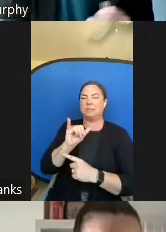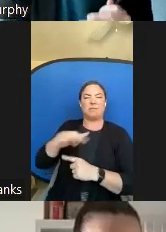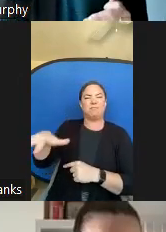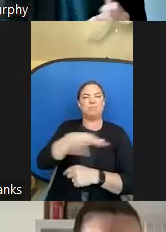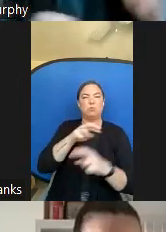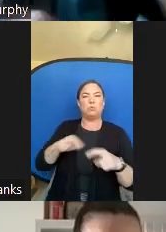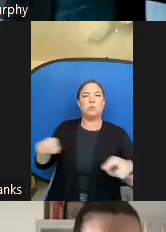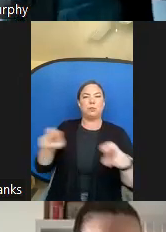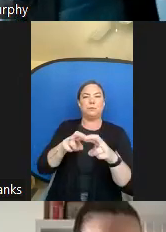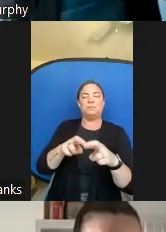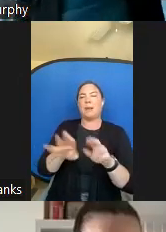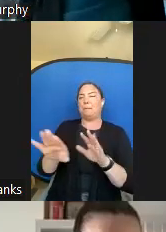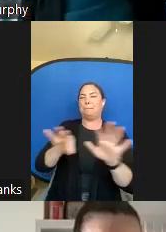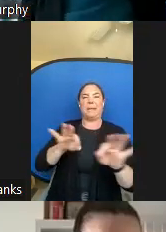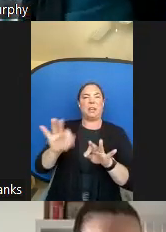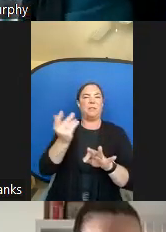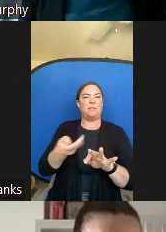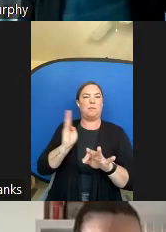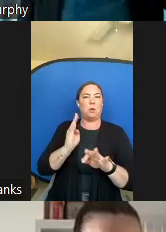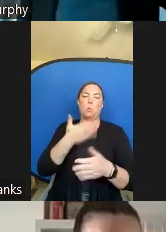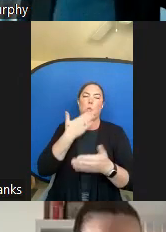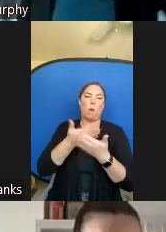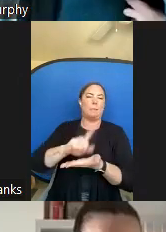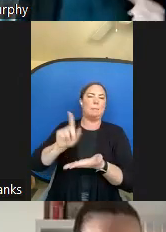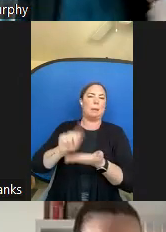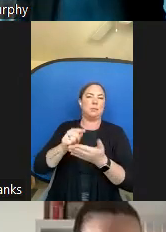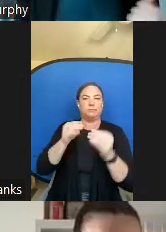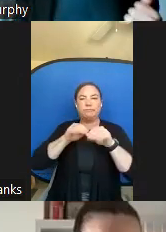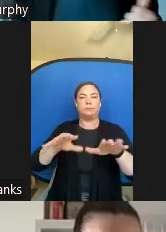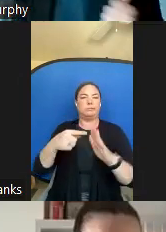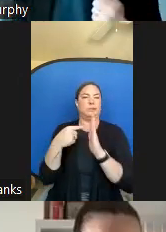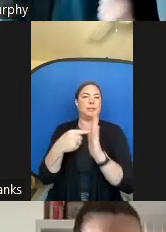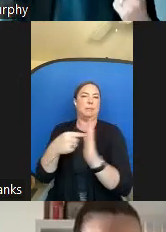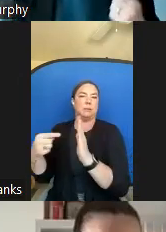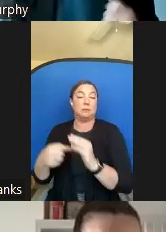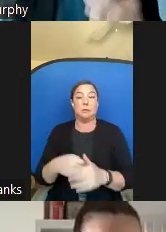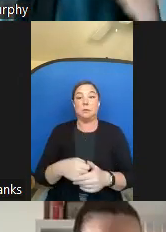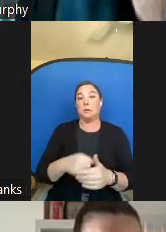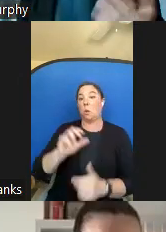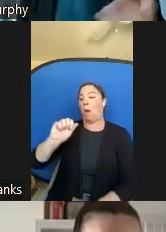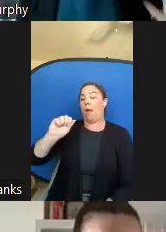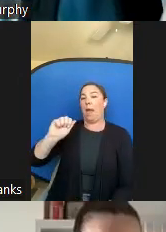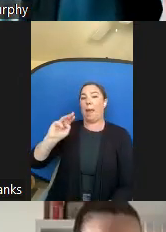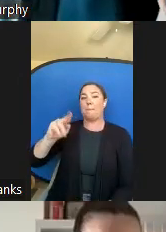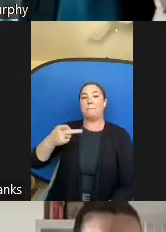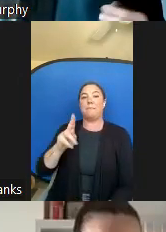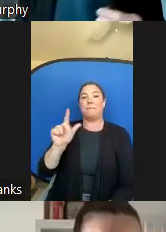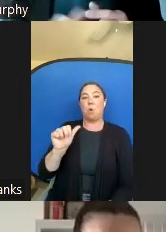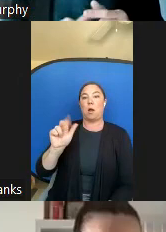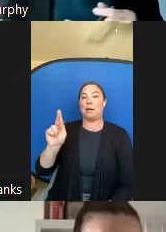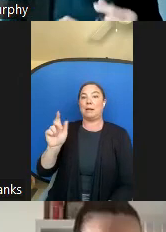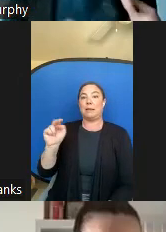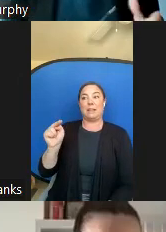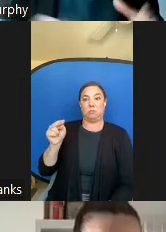just quickly selected a couple well-published examples, like this one, the Amphora kilns at Demirci near Sinope on the Black